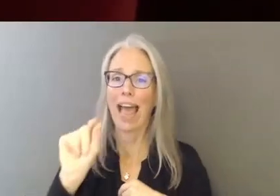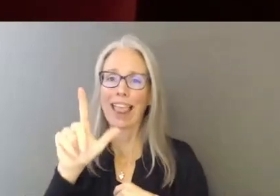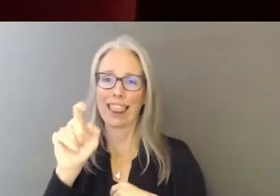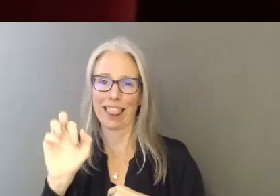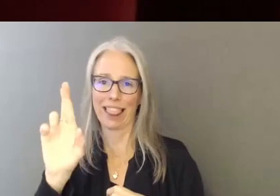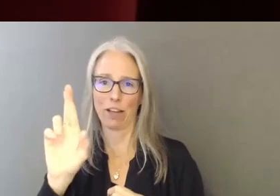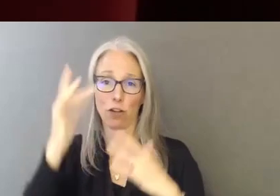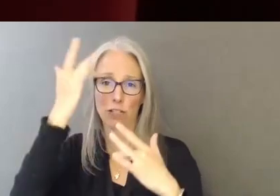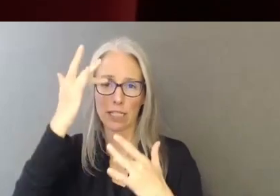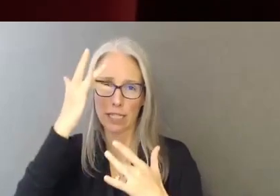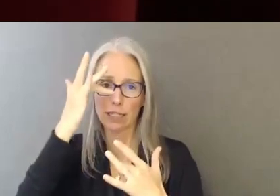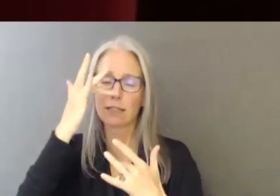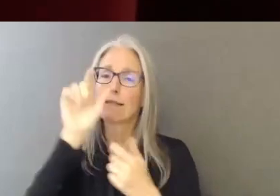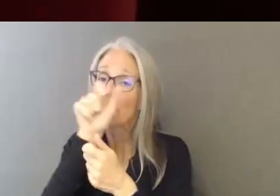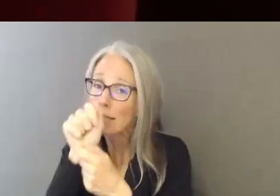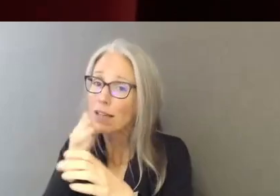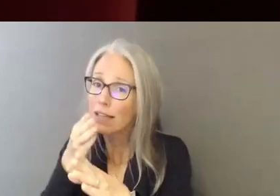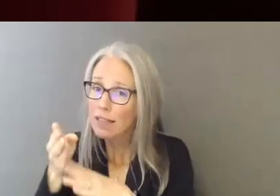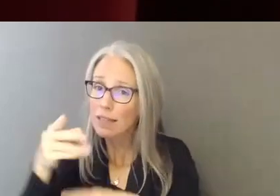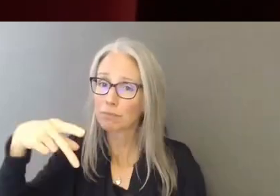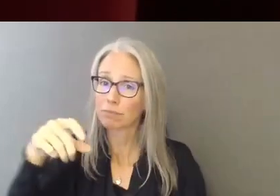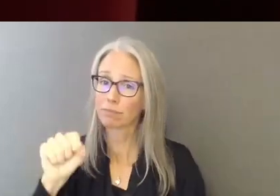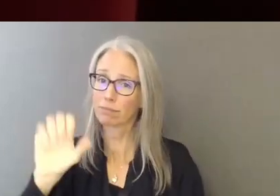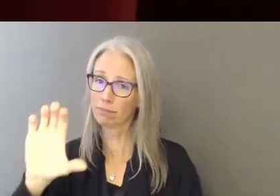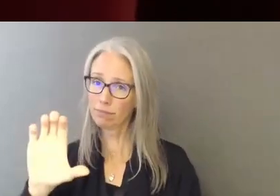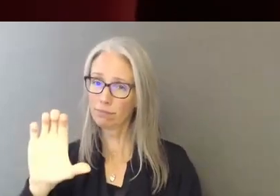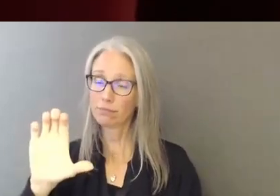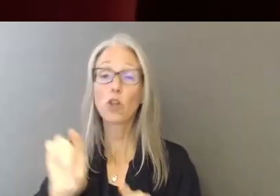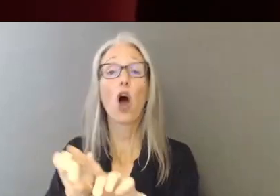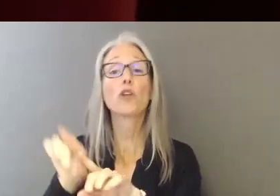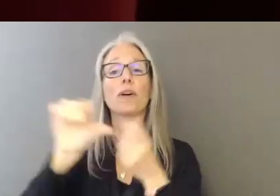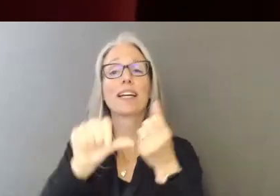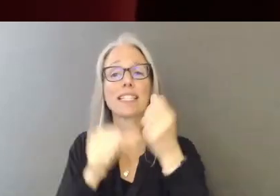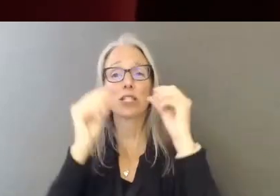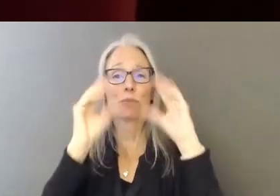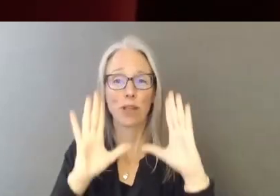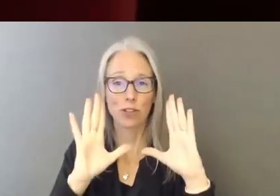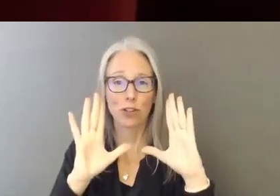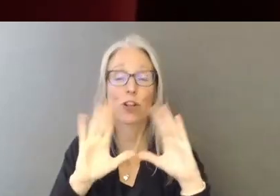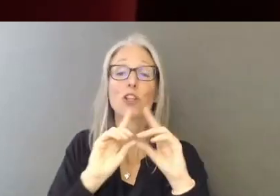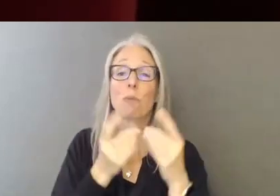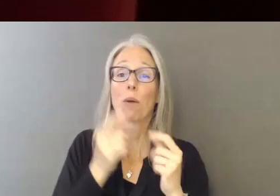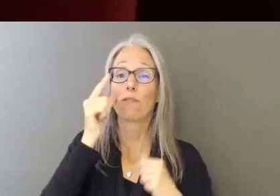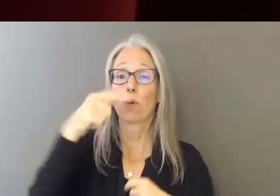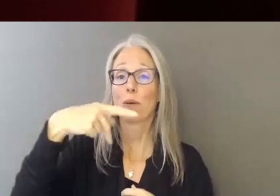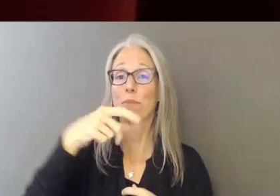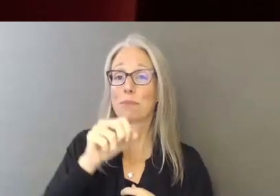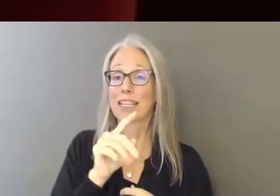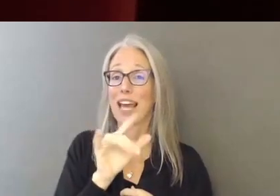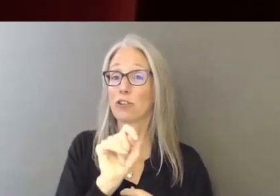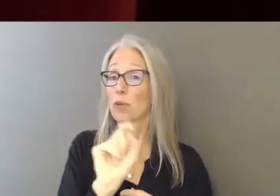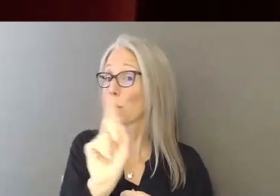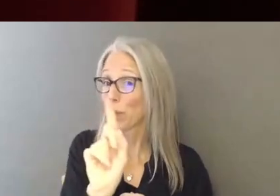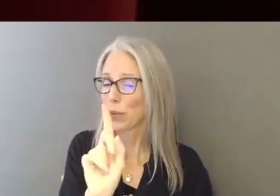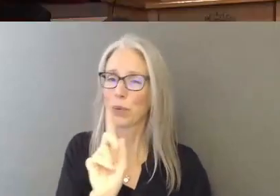particularly primary sclerosing cholangitis. She's also an assistant professor in the Department of Pediatrics at the University of